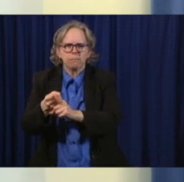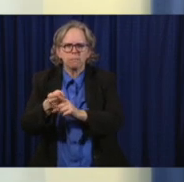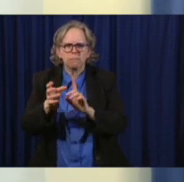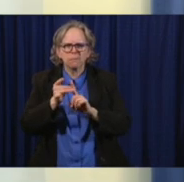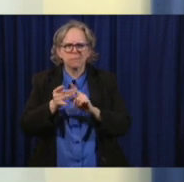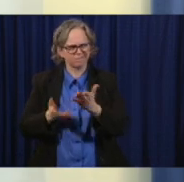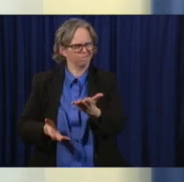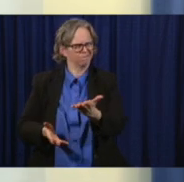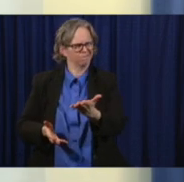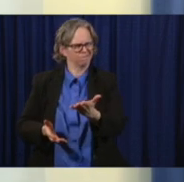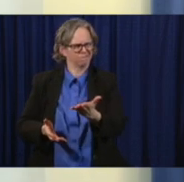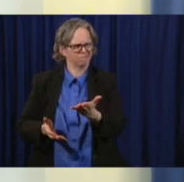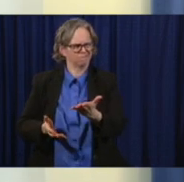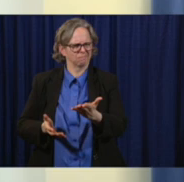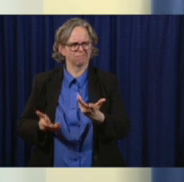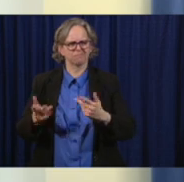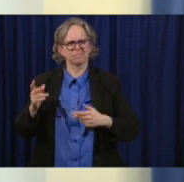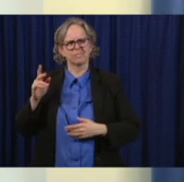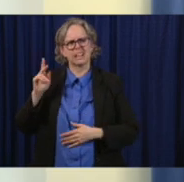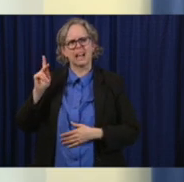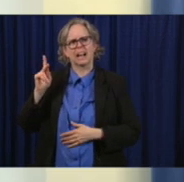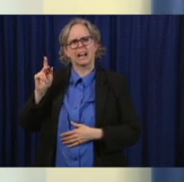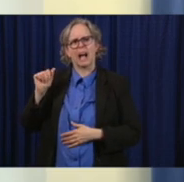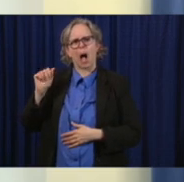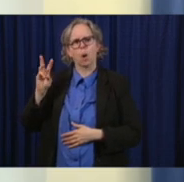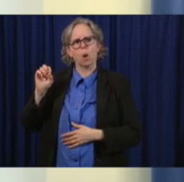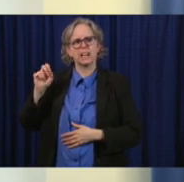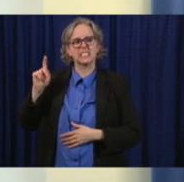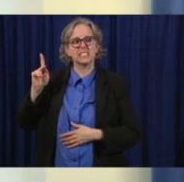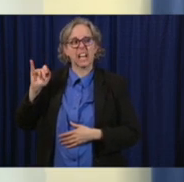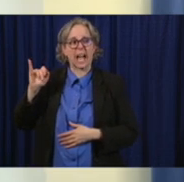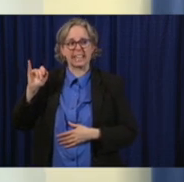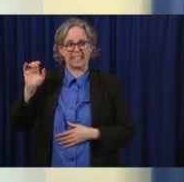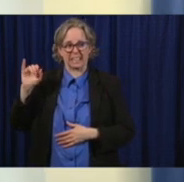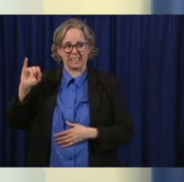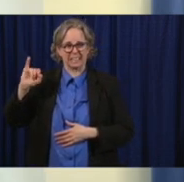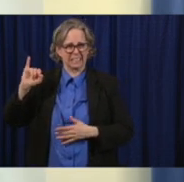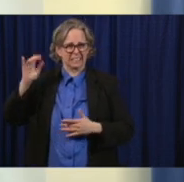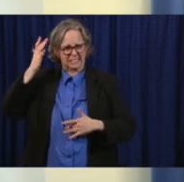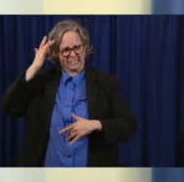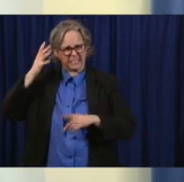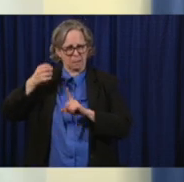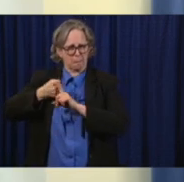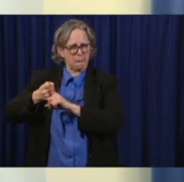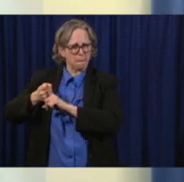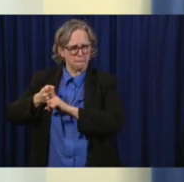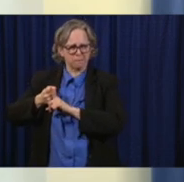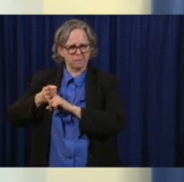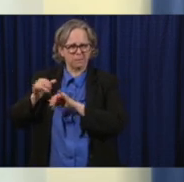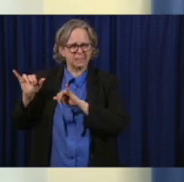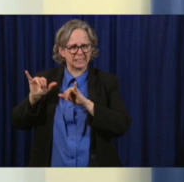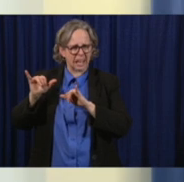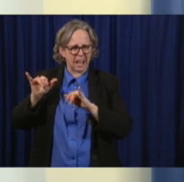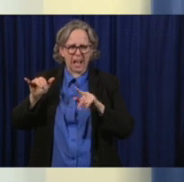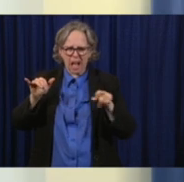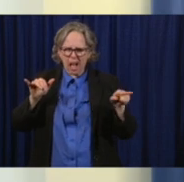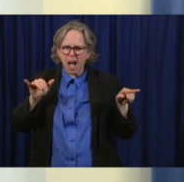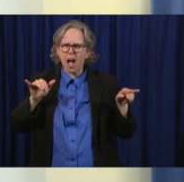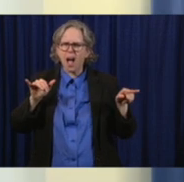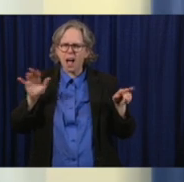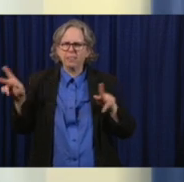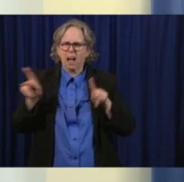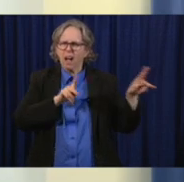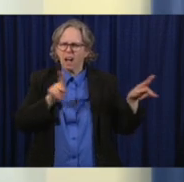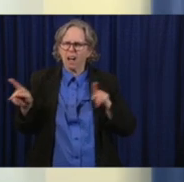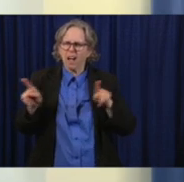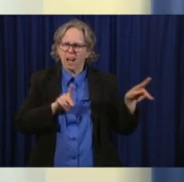know, the Kawasaki-like disease. It's something all our children's hospitals are taking a look at now. And so we're